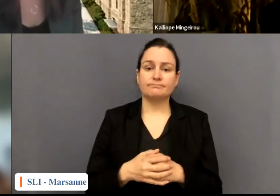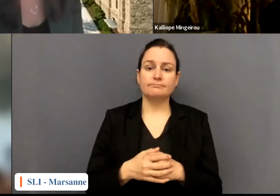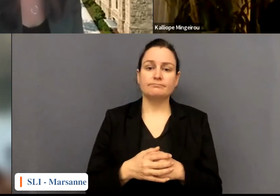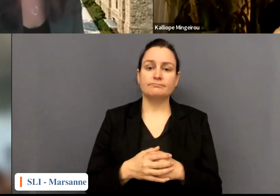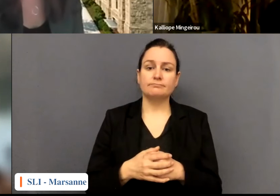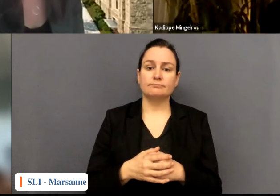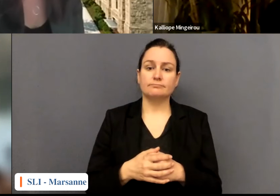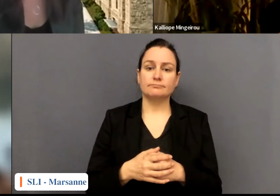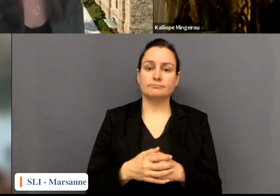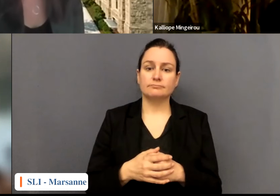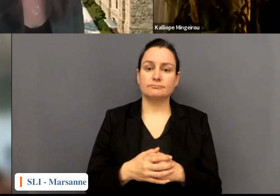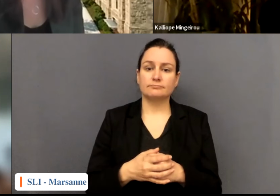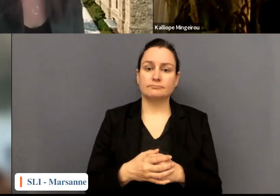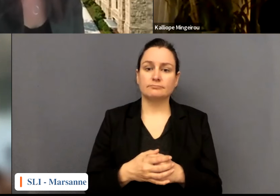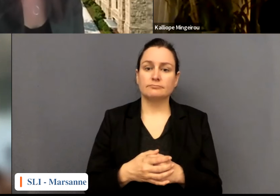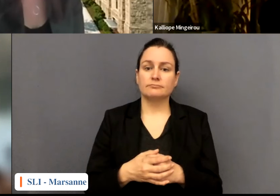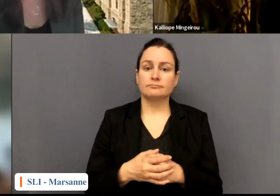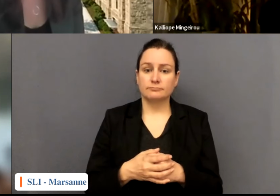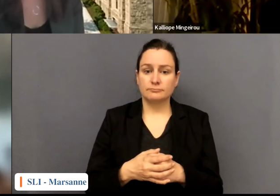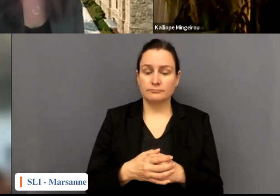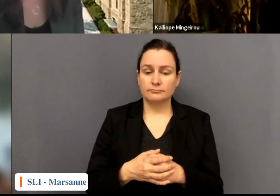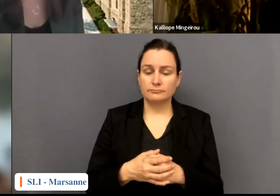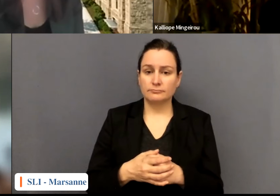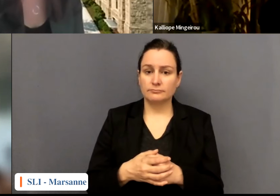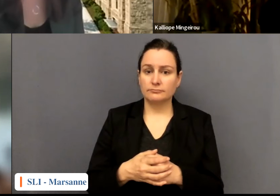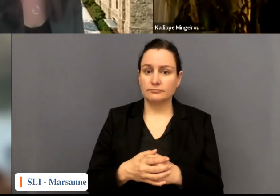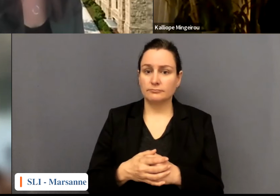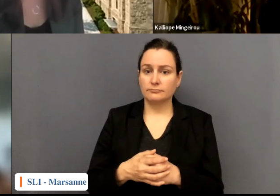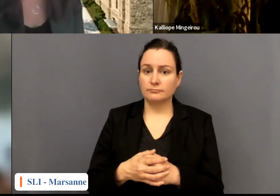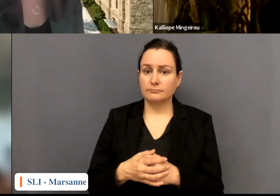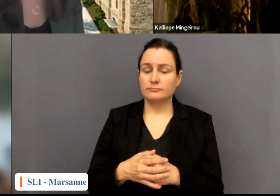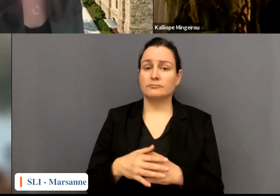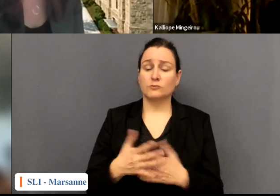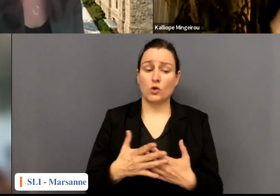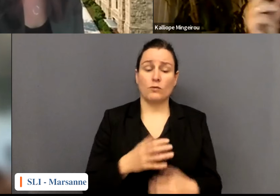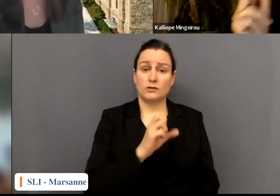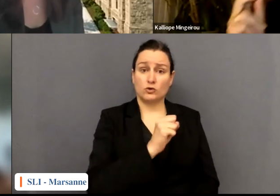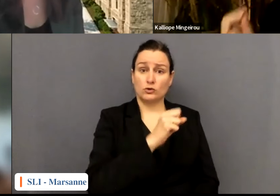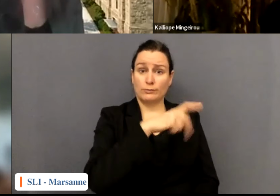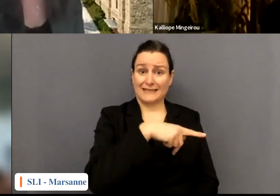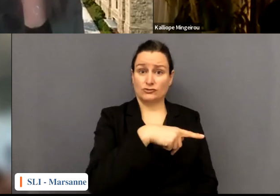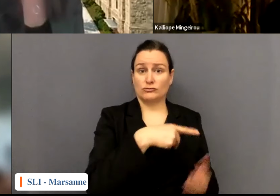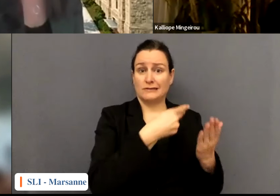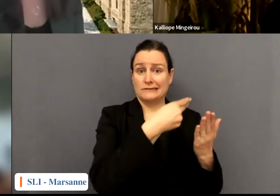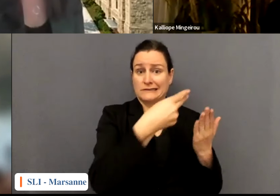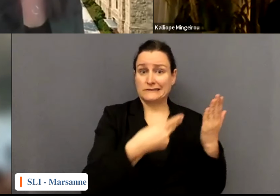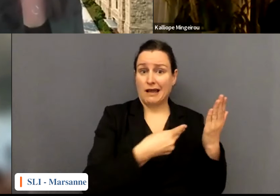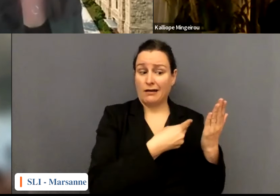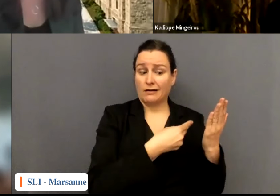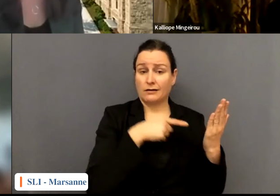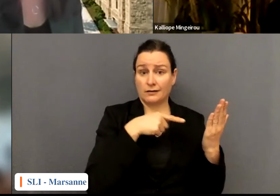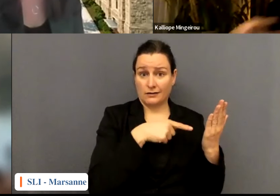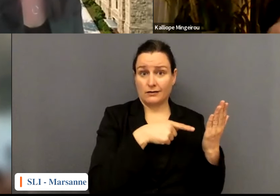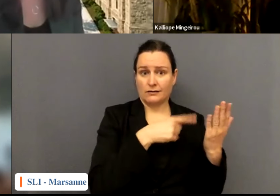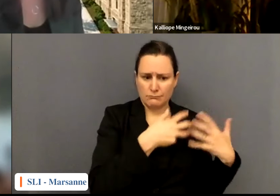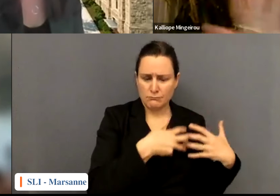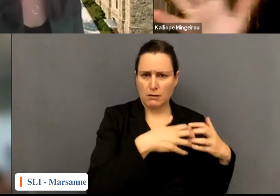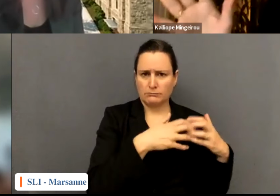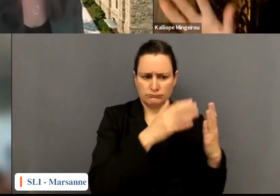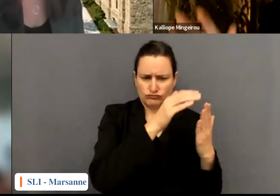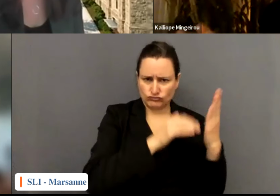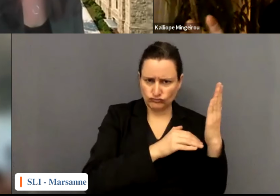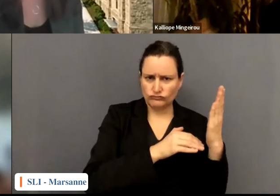and longer-term effectiveness, that needs this social protection design in order to have an impact on violence against women and girls